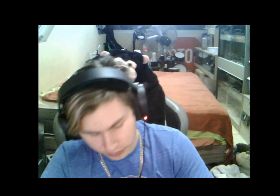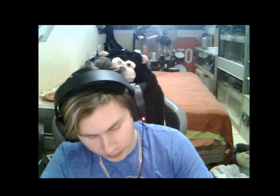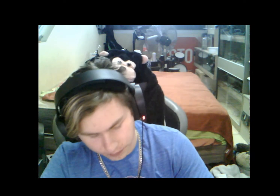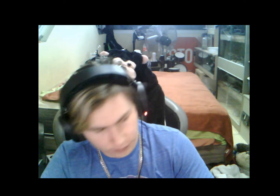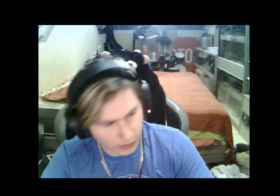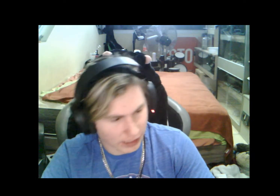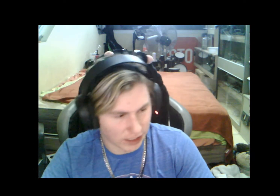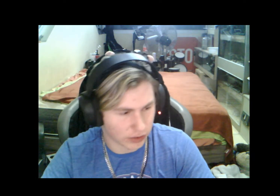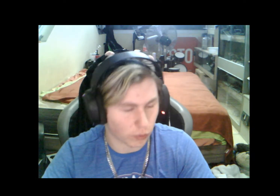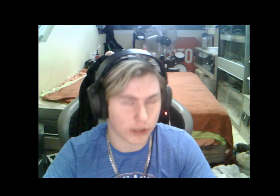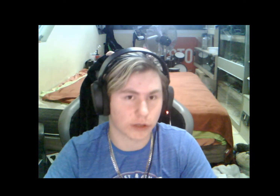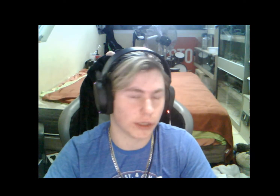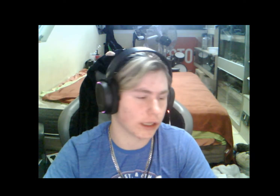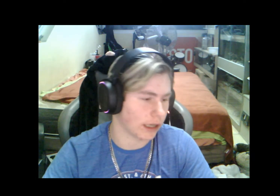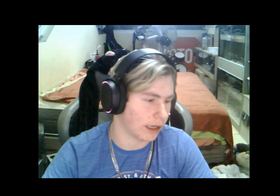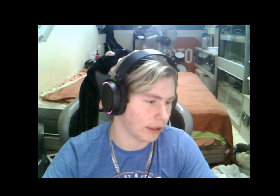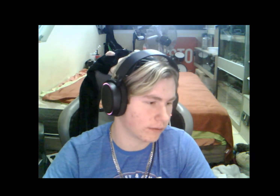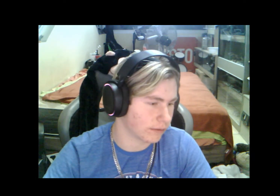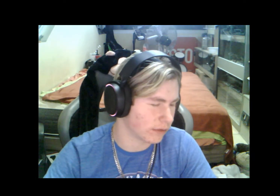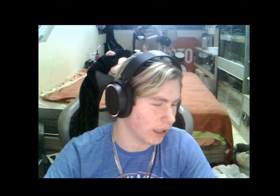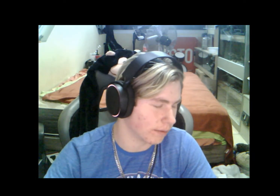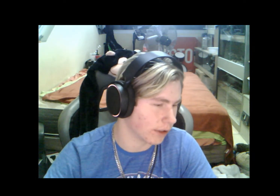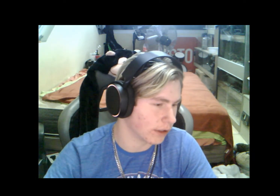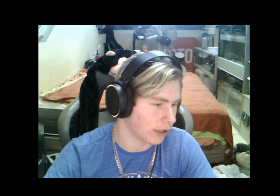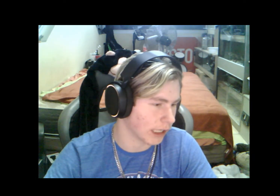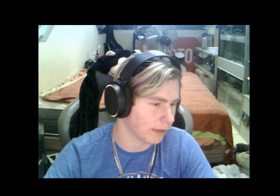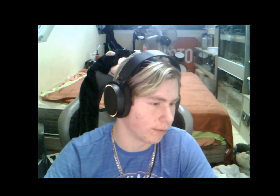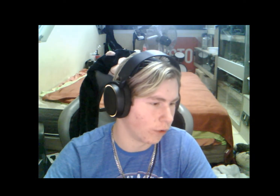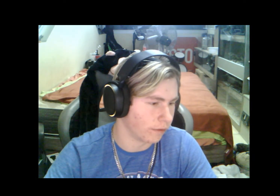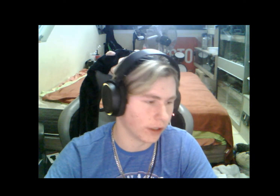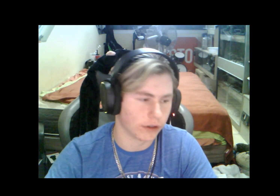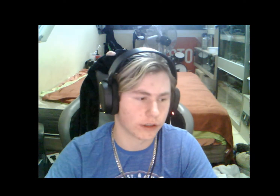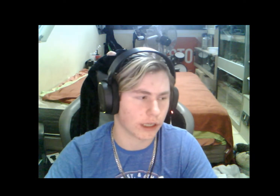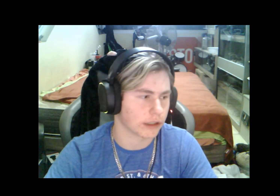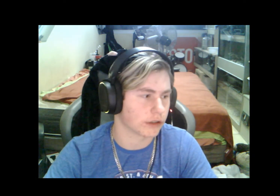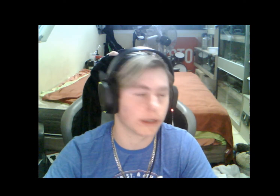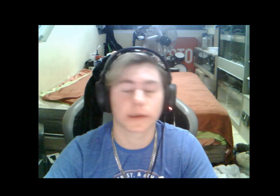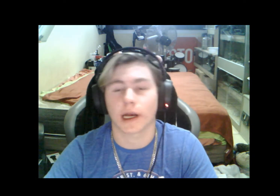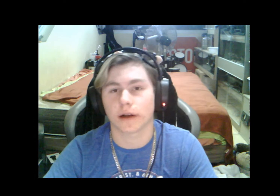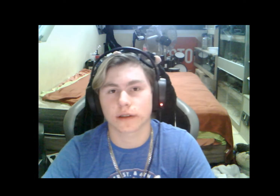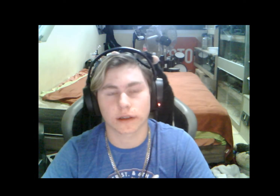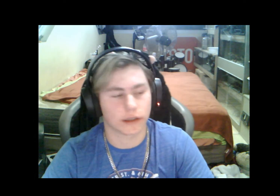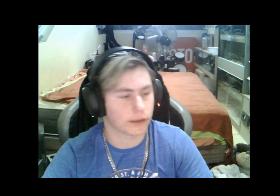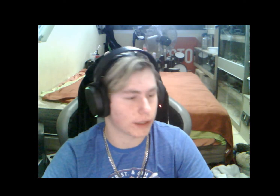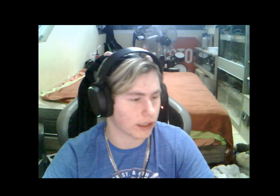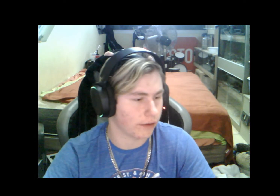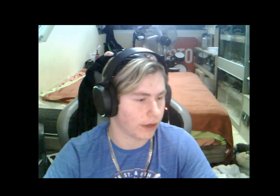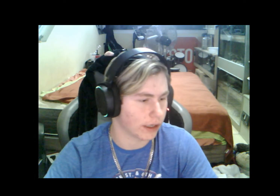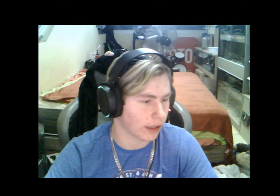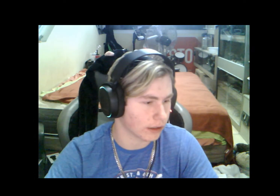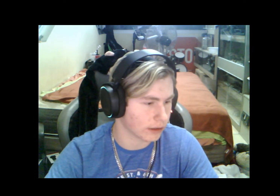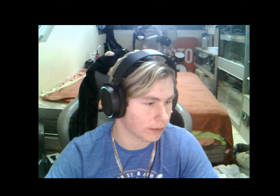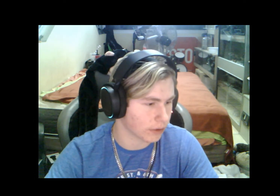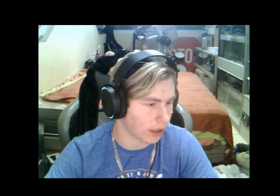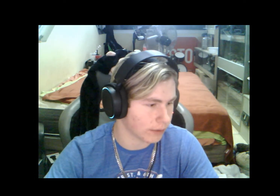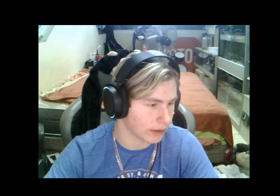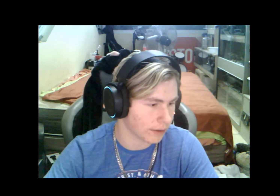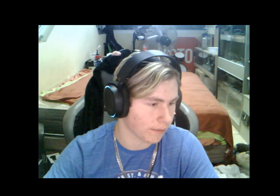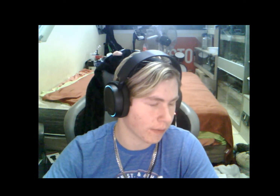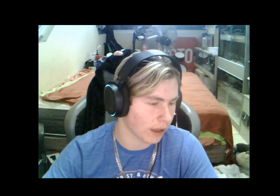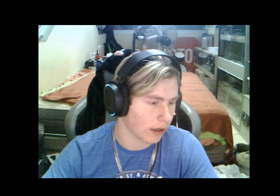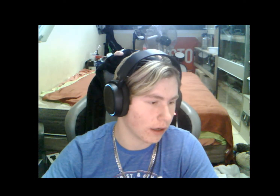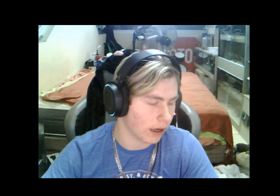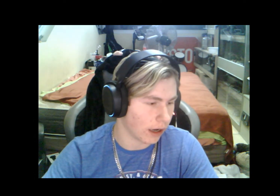I stream at least once a week, and I'm gonna try get more videos and streams out, especially if I hit 1,000